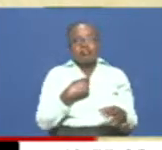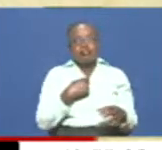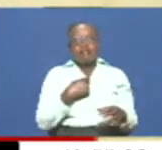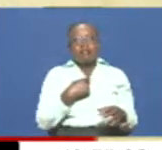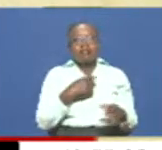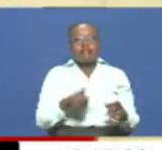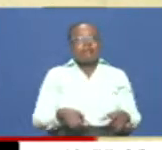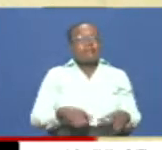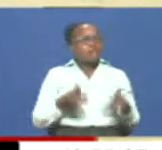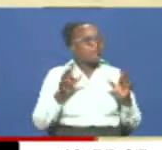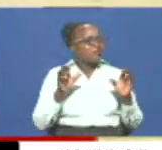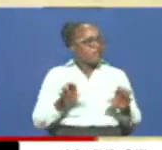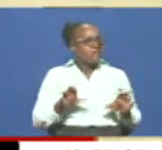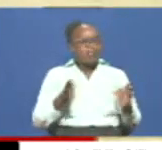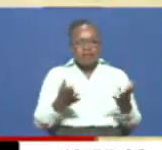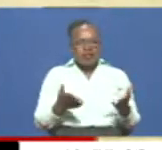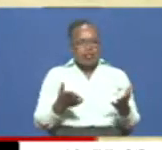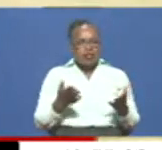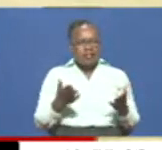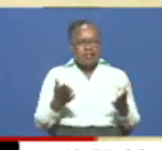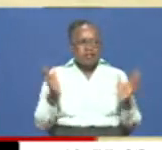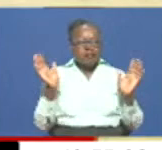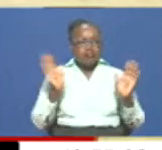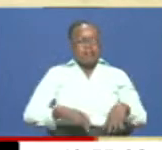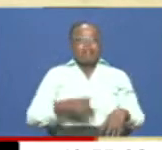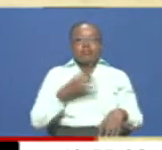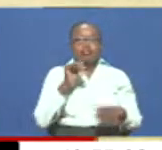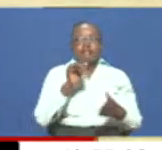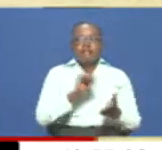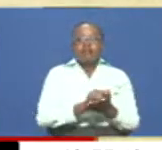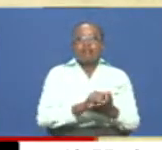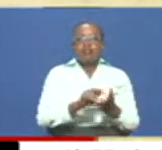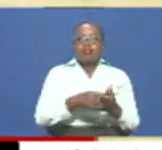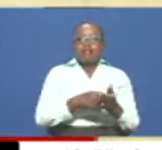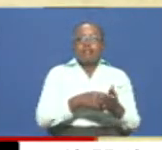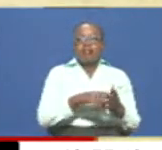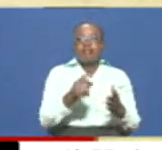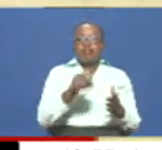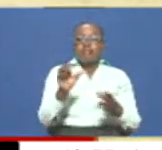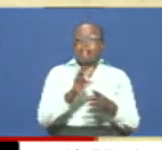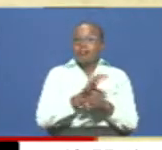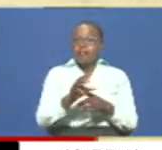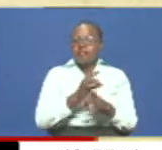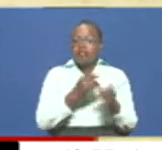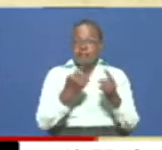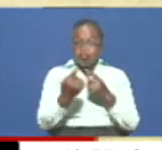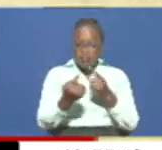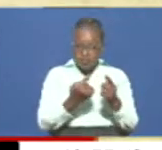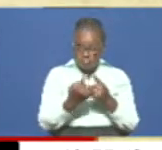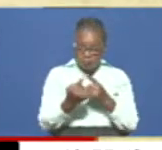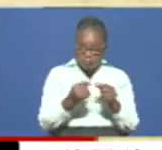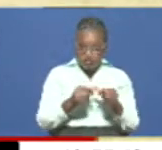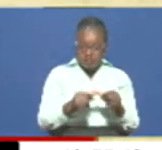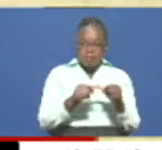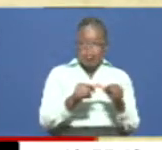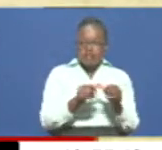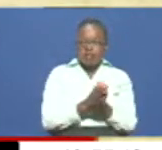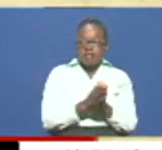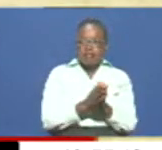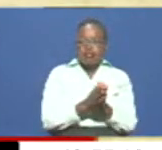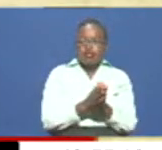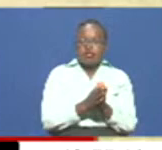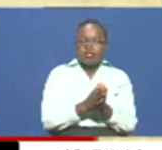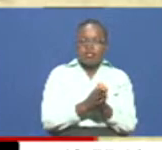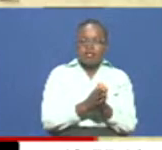want to quit training so that I can start another career. So kwa tunawaeleza ni vyema waendelee na mazoezi sababu